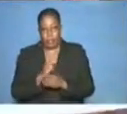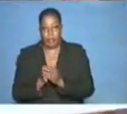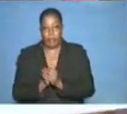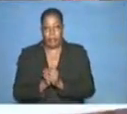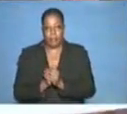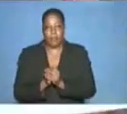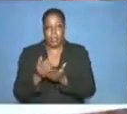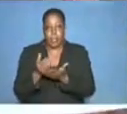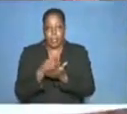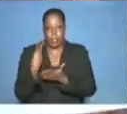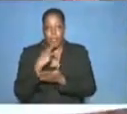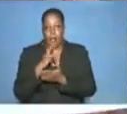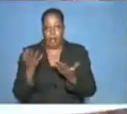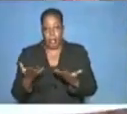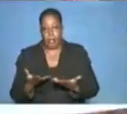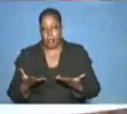Collectively, we here,